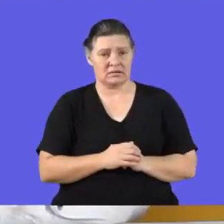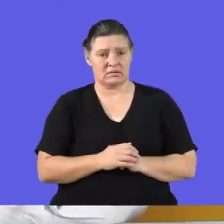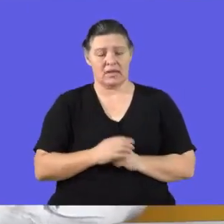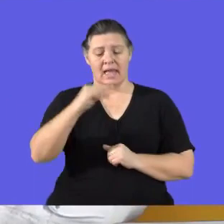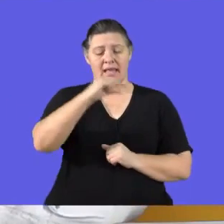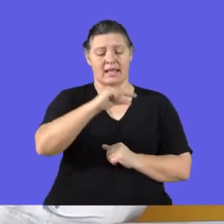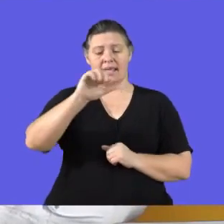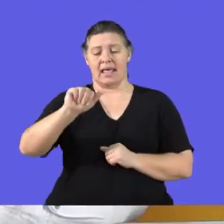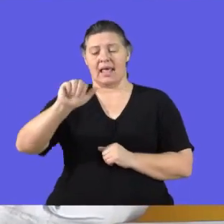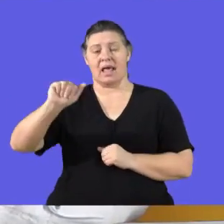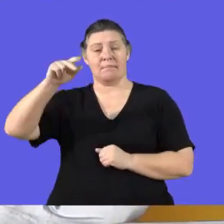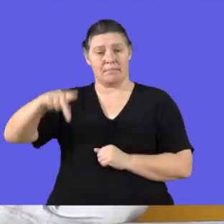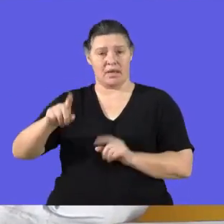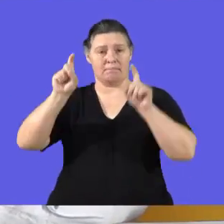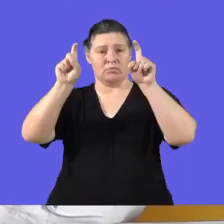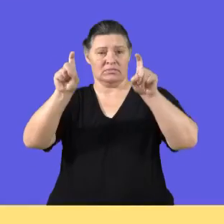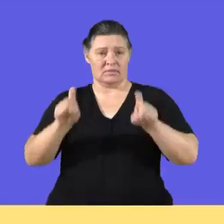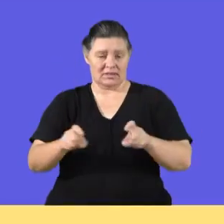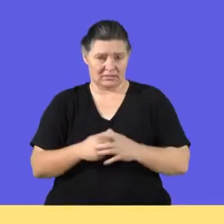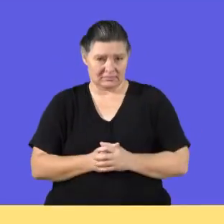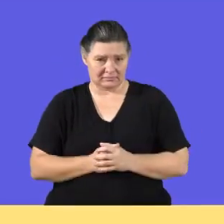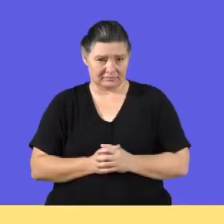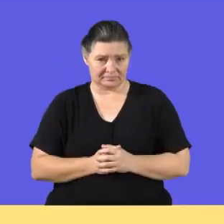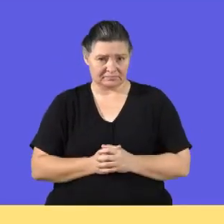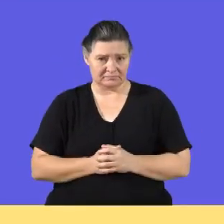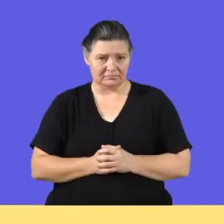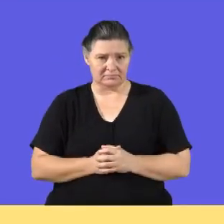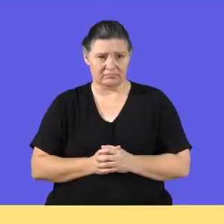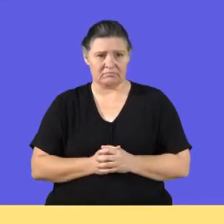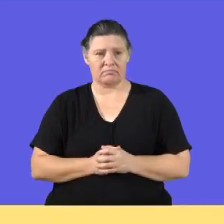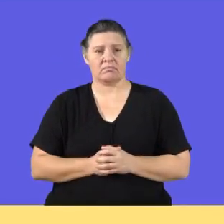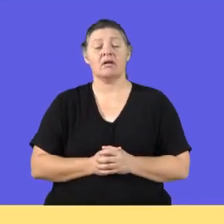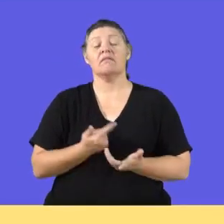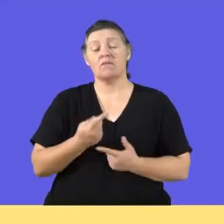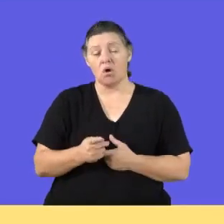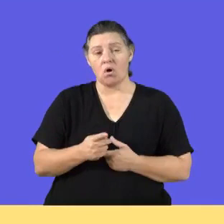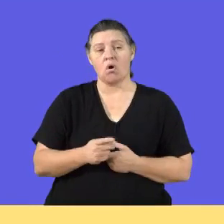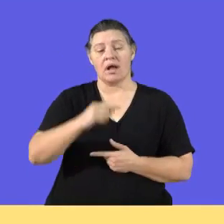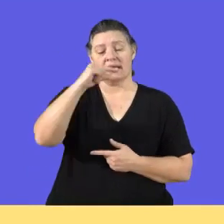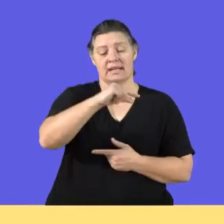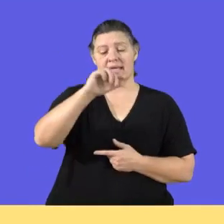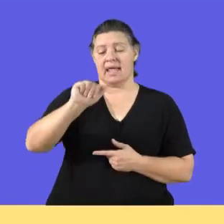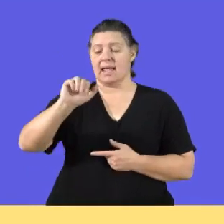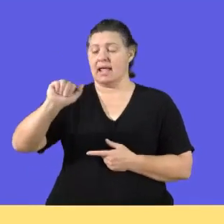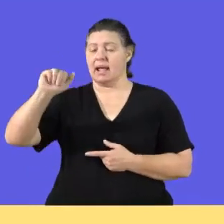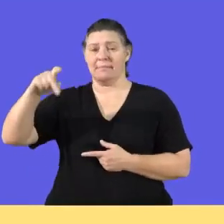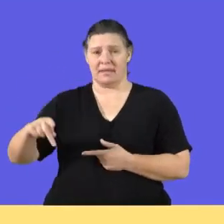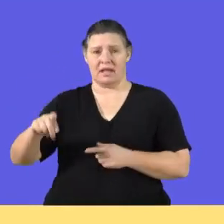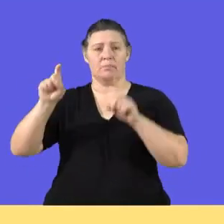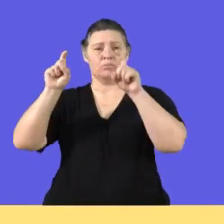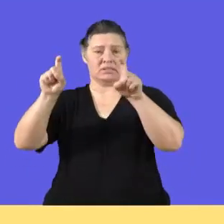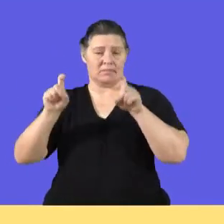to GAAP principles. GAAP principles. Let's quickly go over it. The definition of